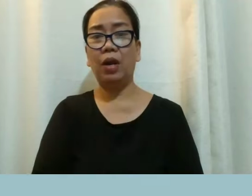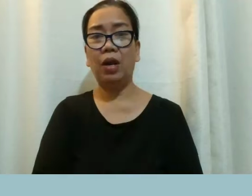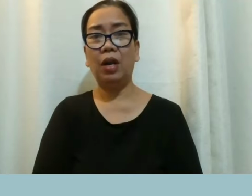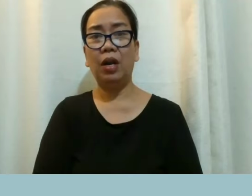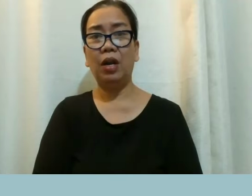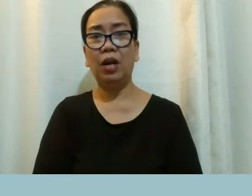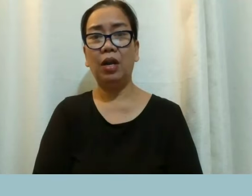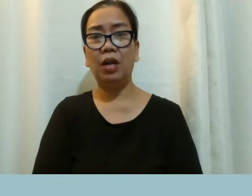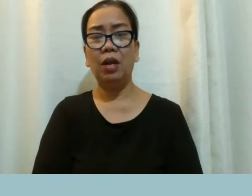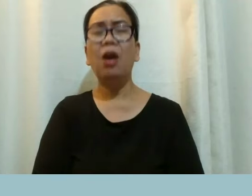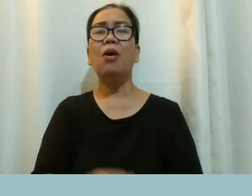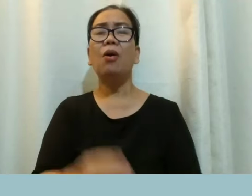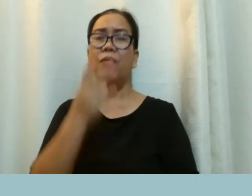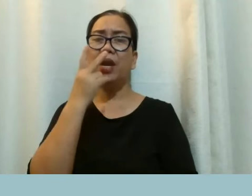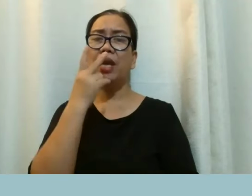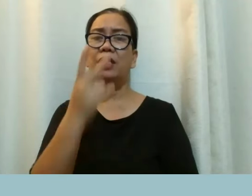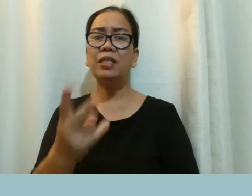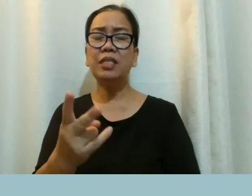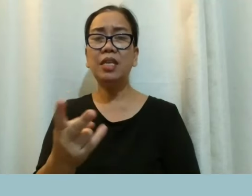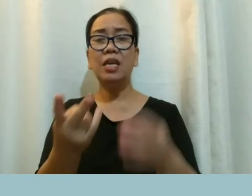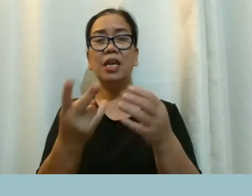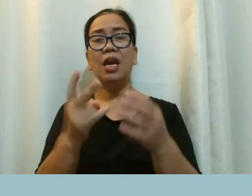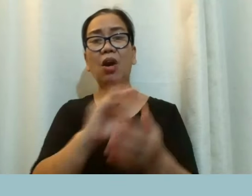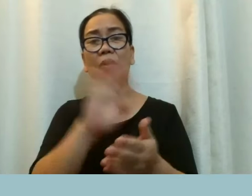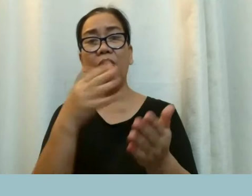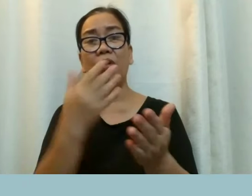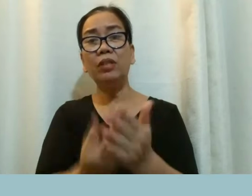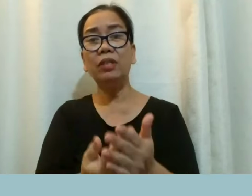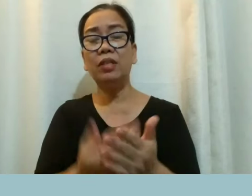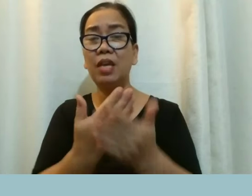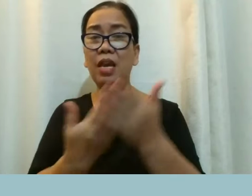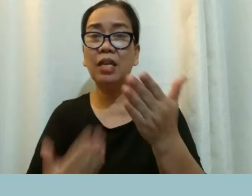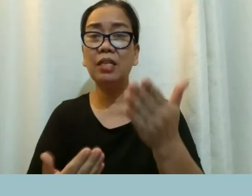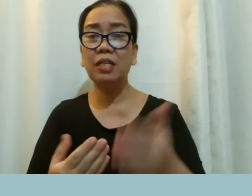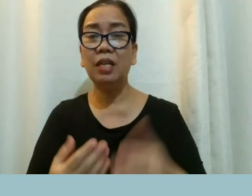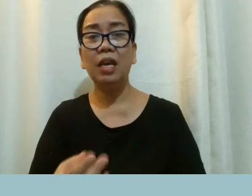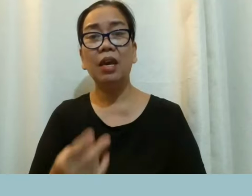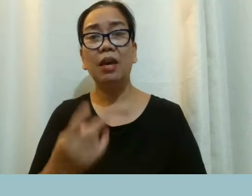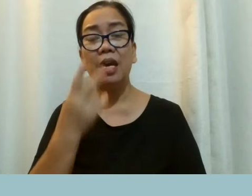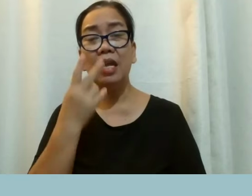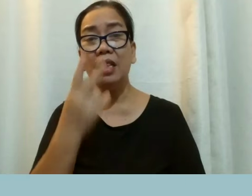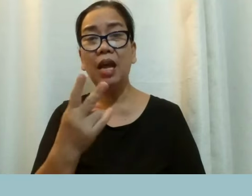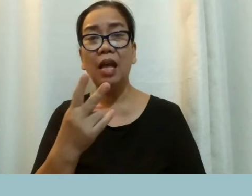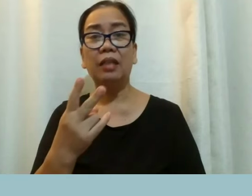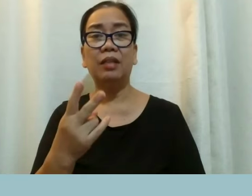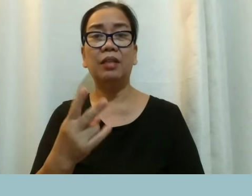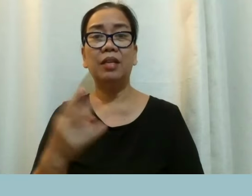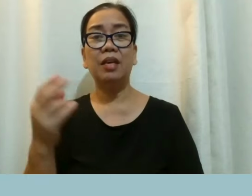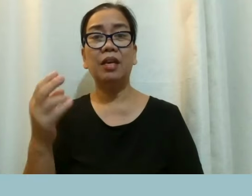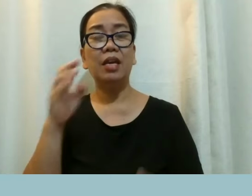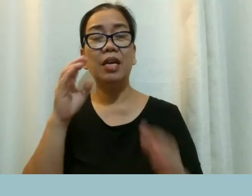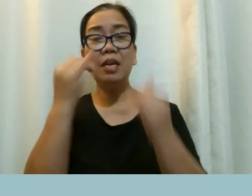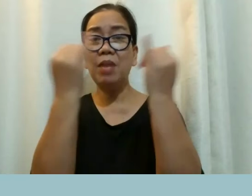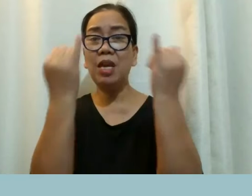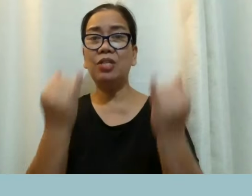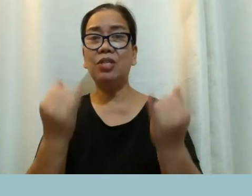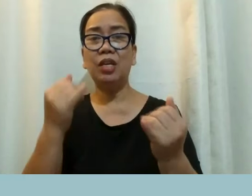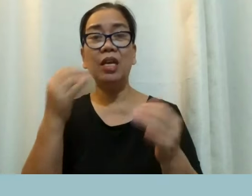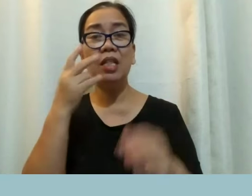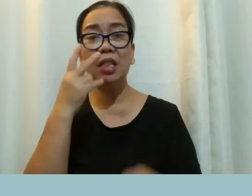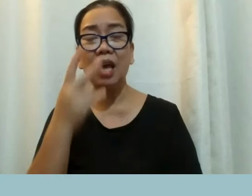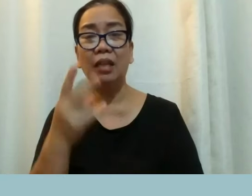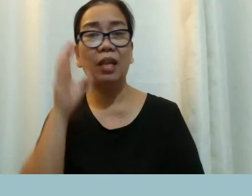flower. We can see all the things in that